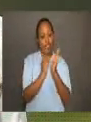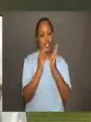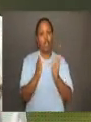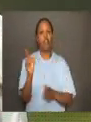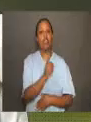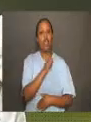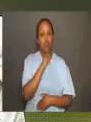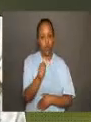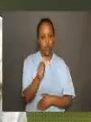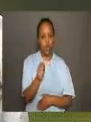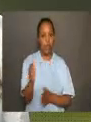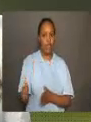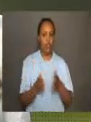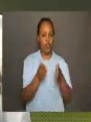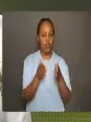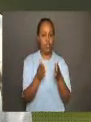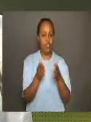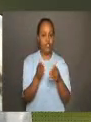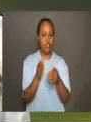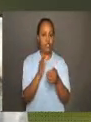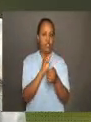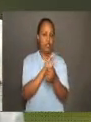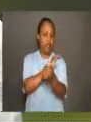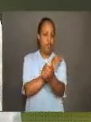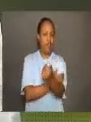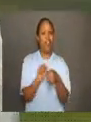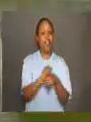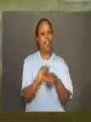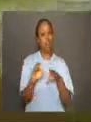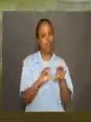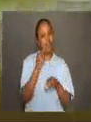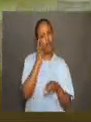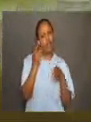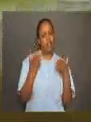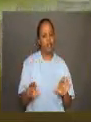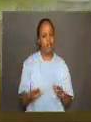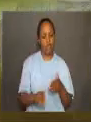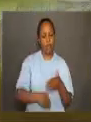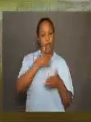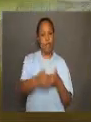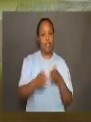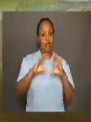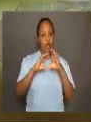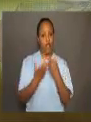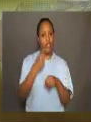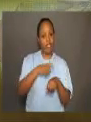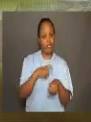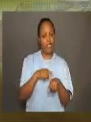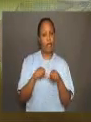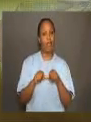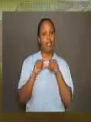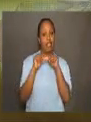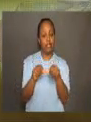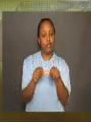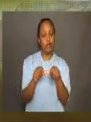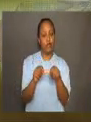illegitimate ways of exercising power. In our next lesson, we will continue to